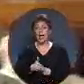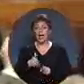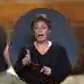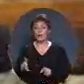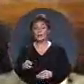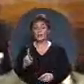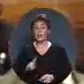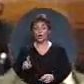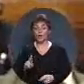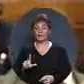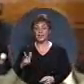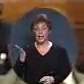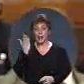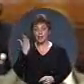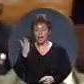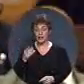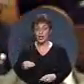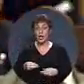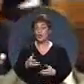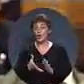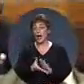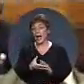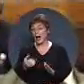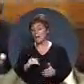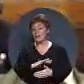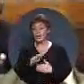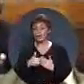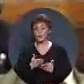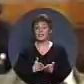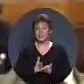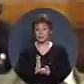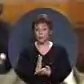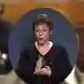for Roberval took out all the rights